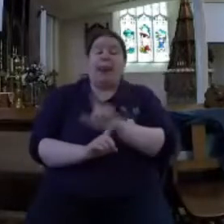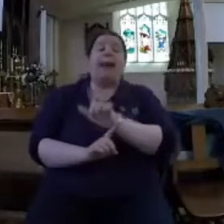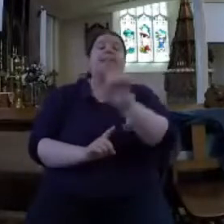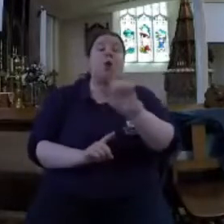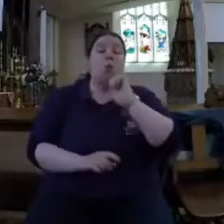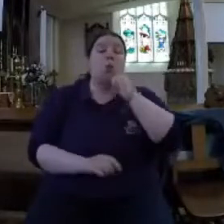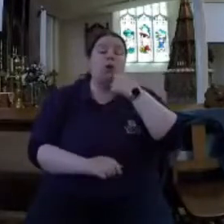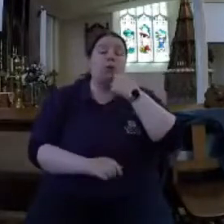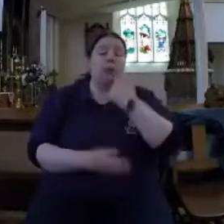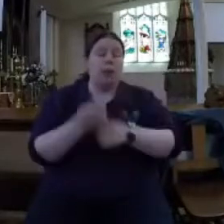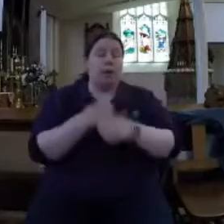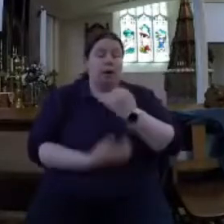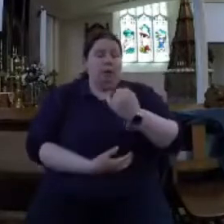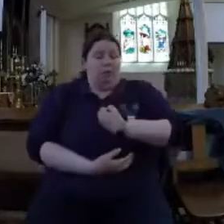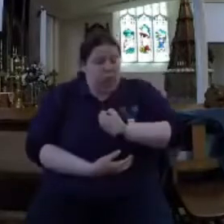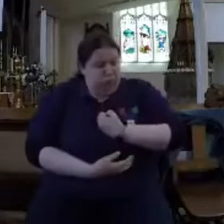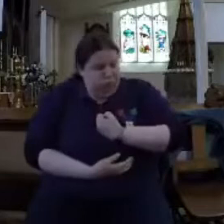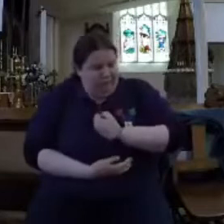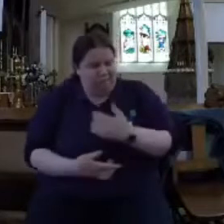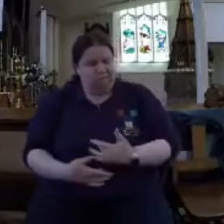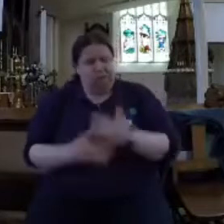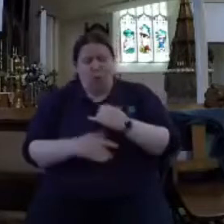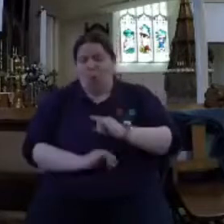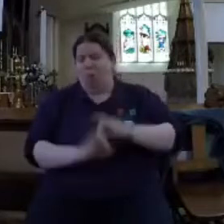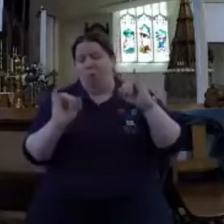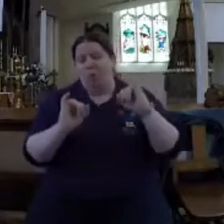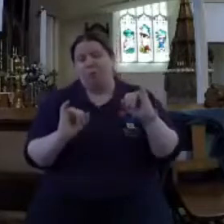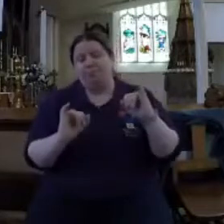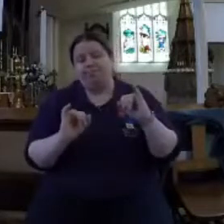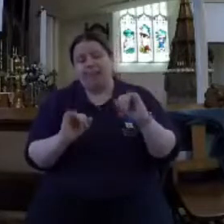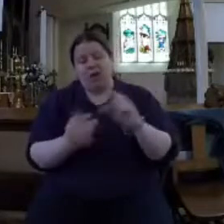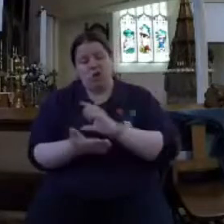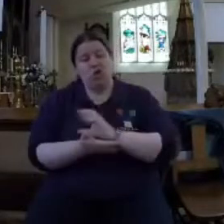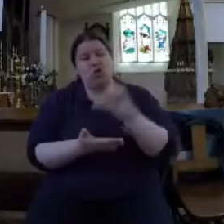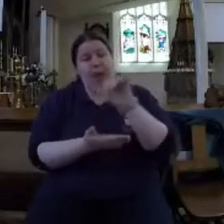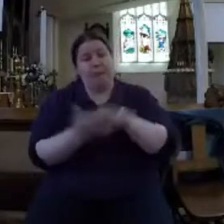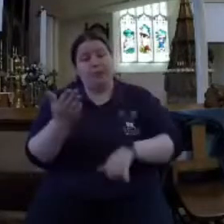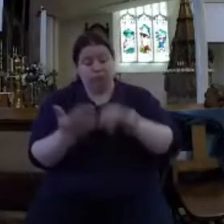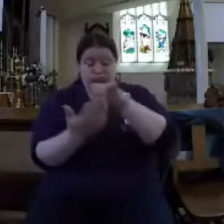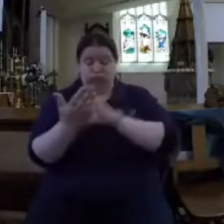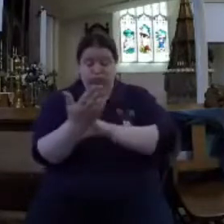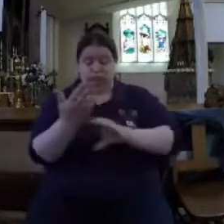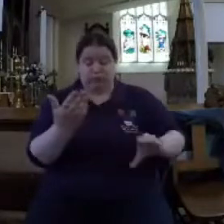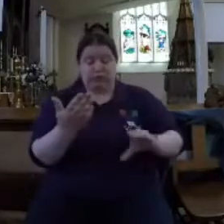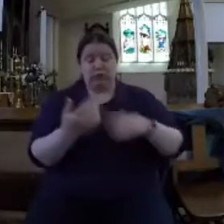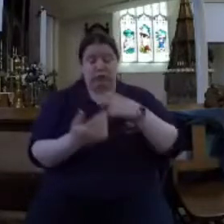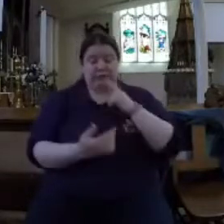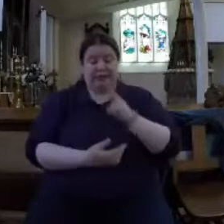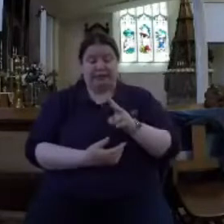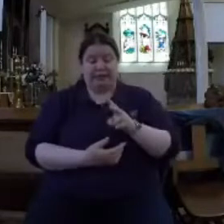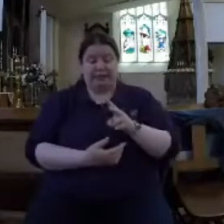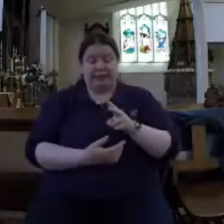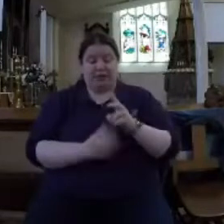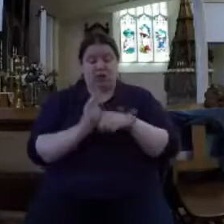the years to come. It says at the end of the chapter, then Jacob tore his clothes